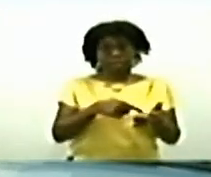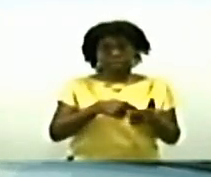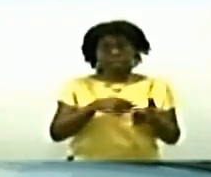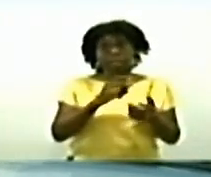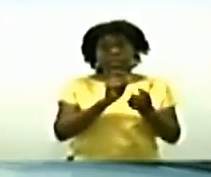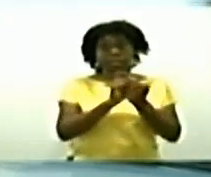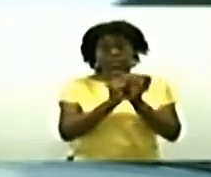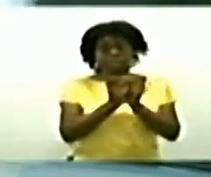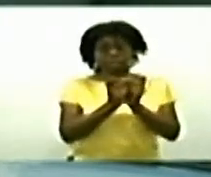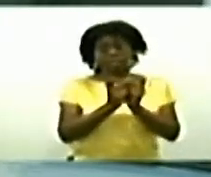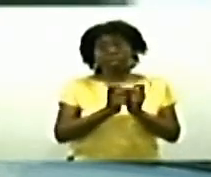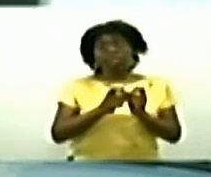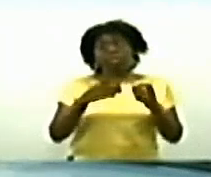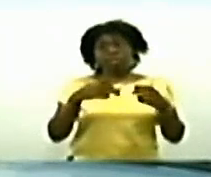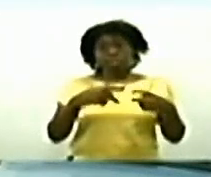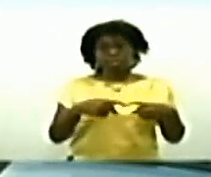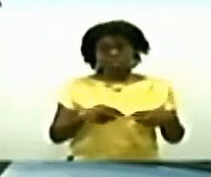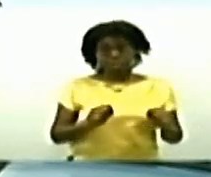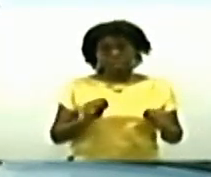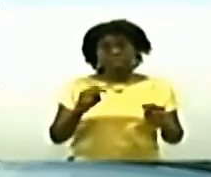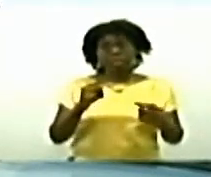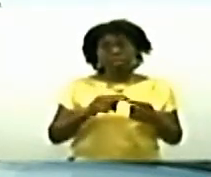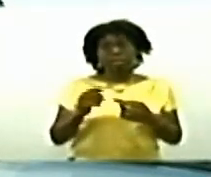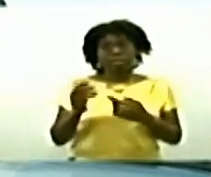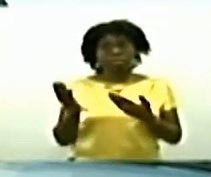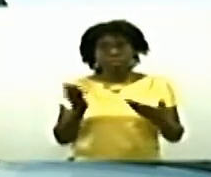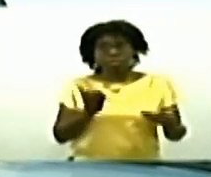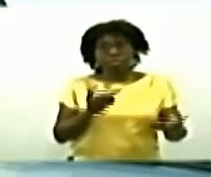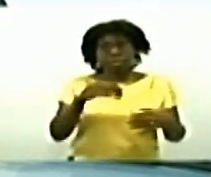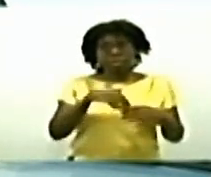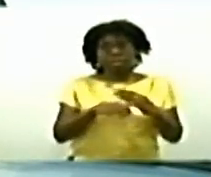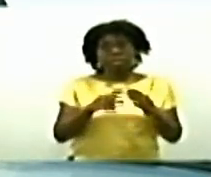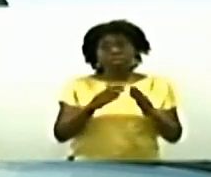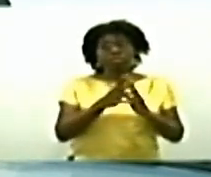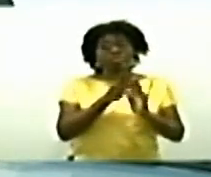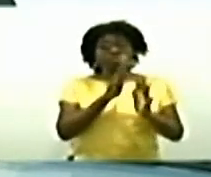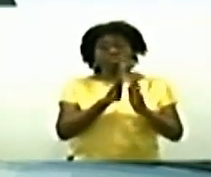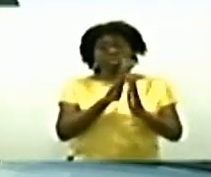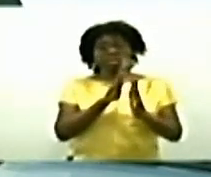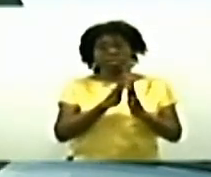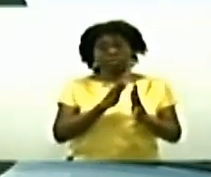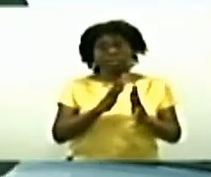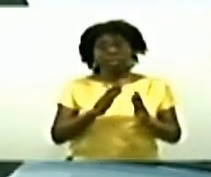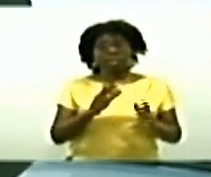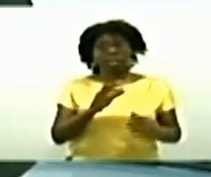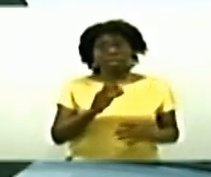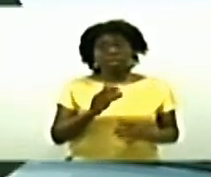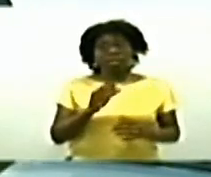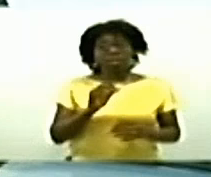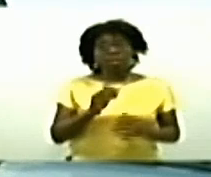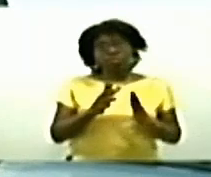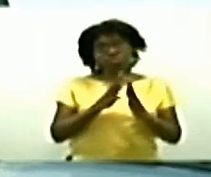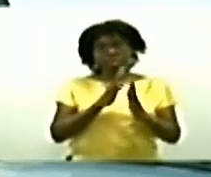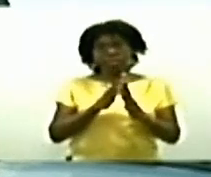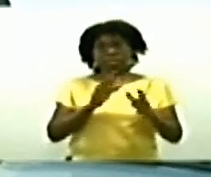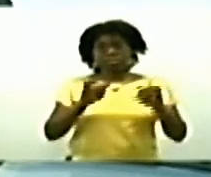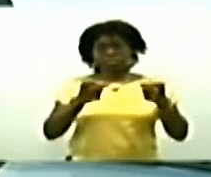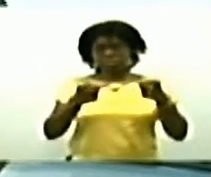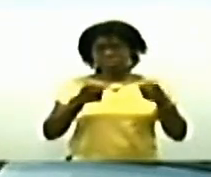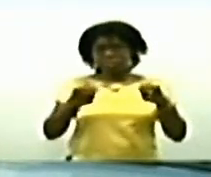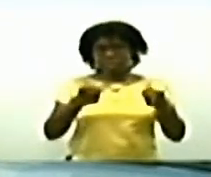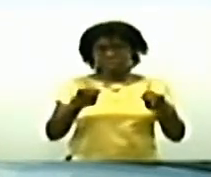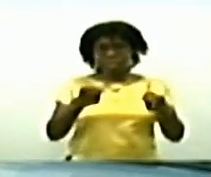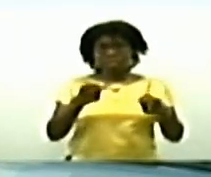to bring into force traffic wardens who will now assist our policemen in